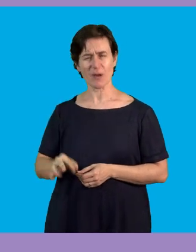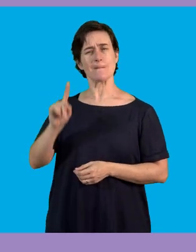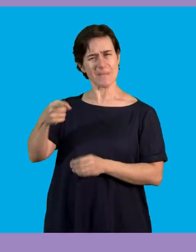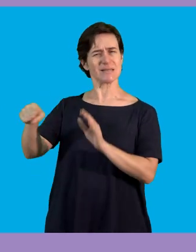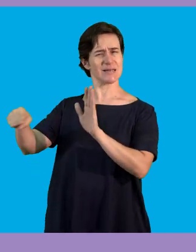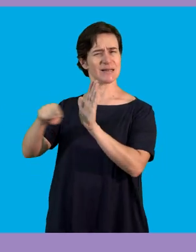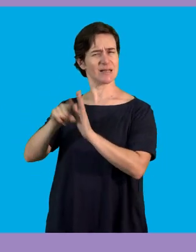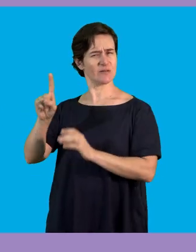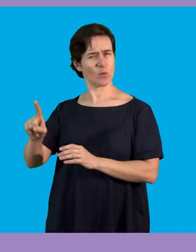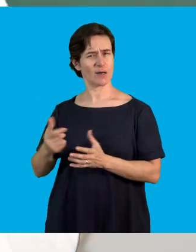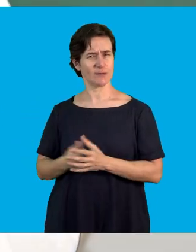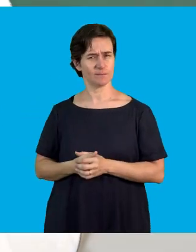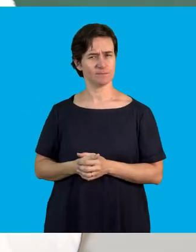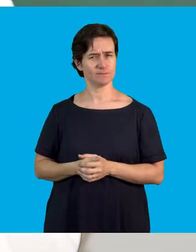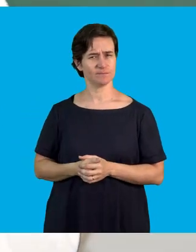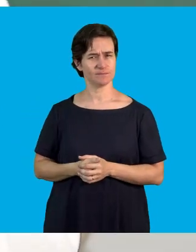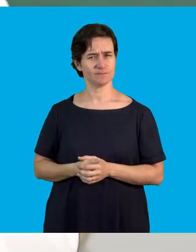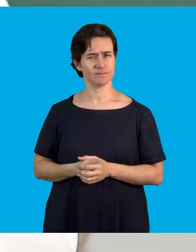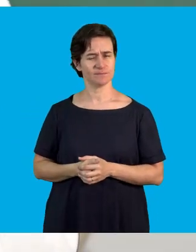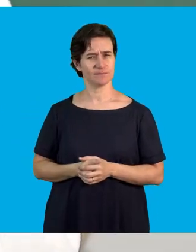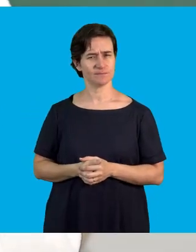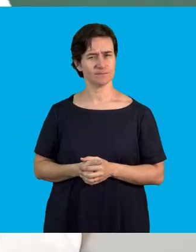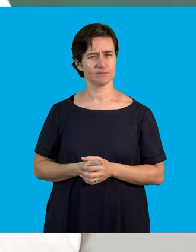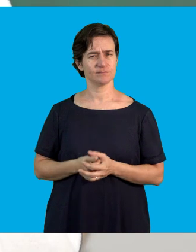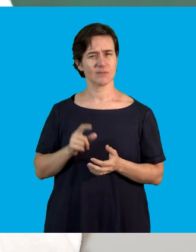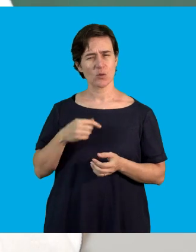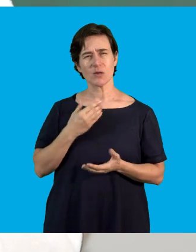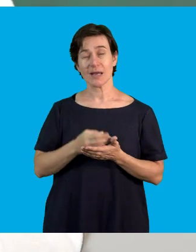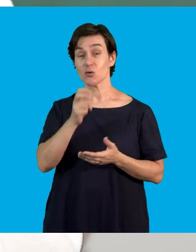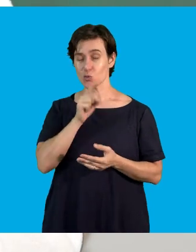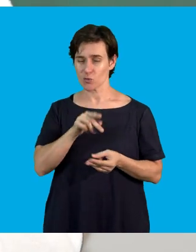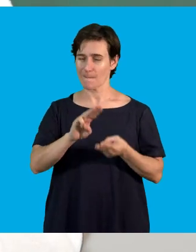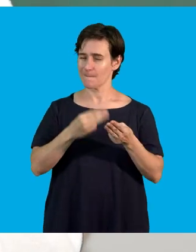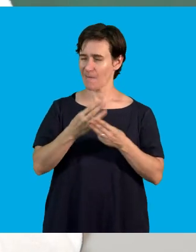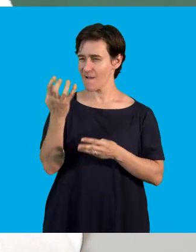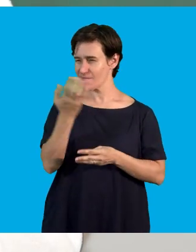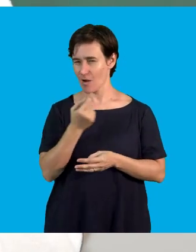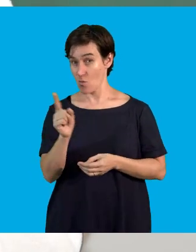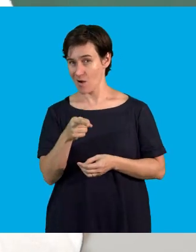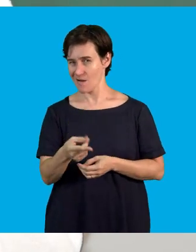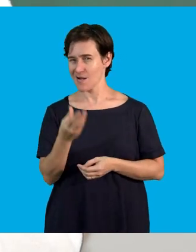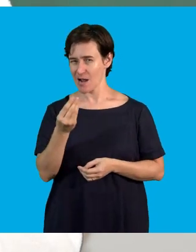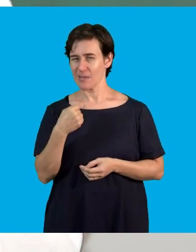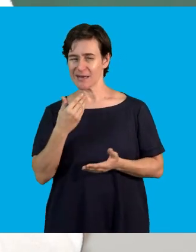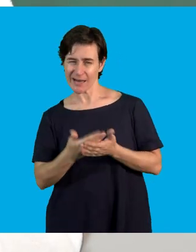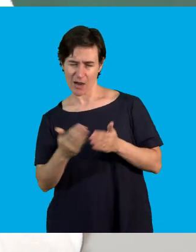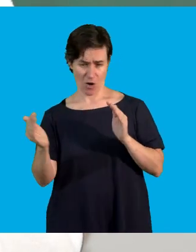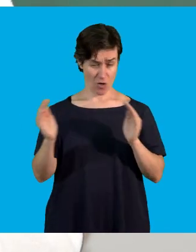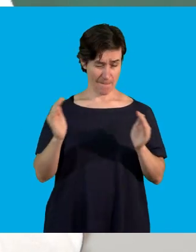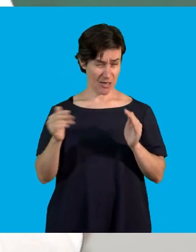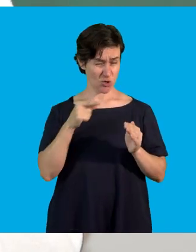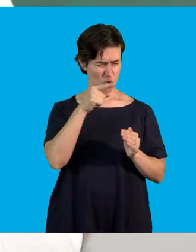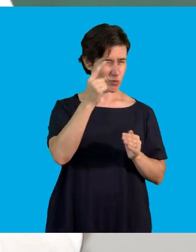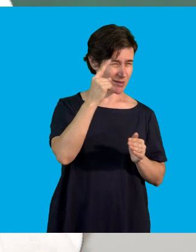will be negative 1. Then let's use mathematics to find that number. Then we can compare with what